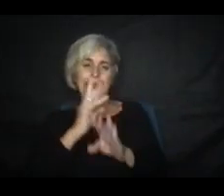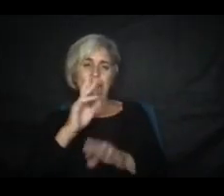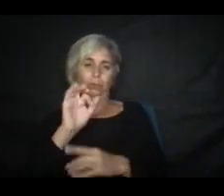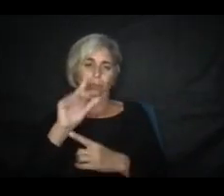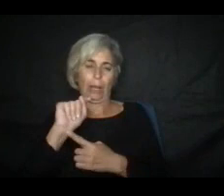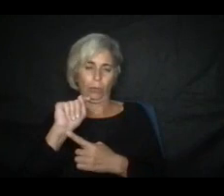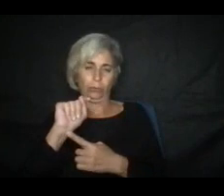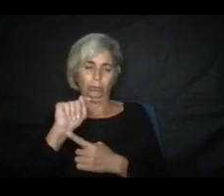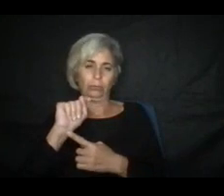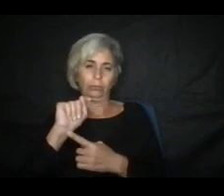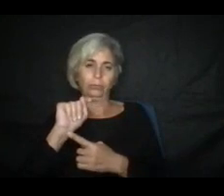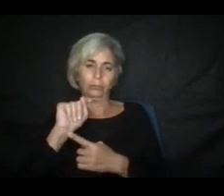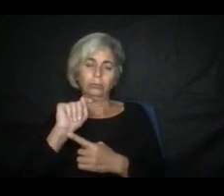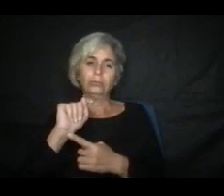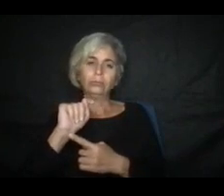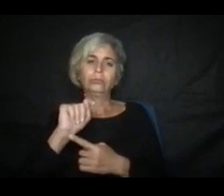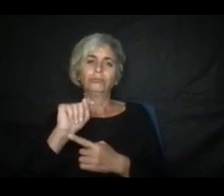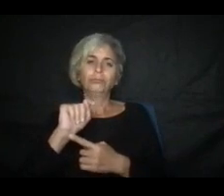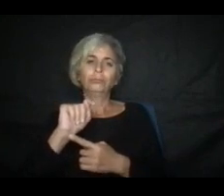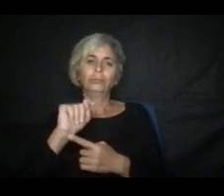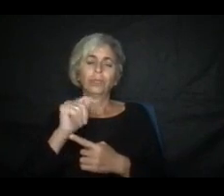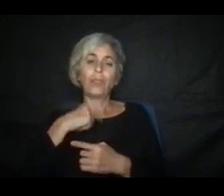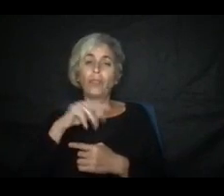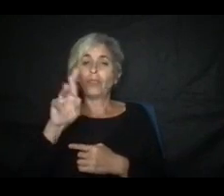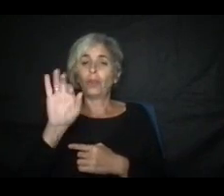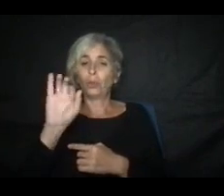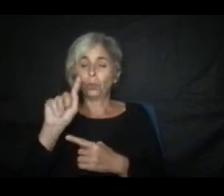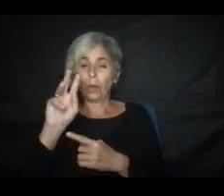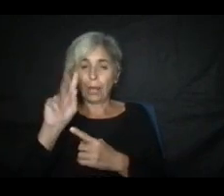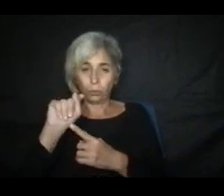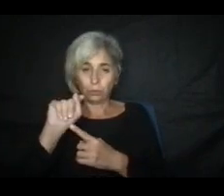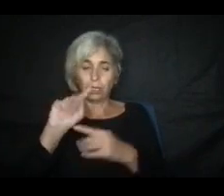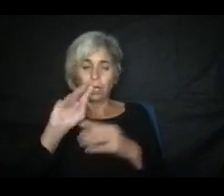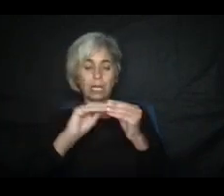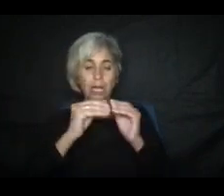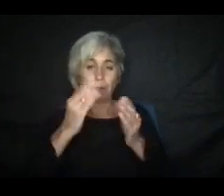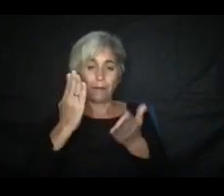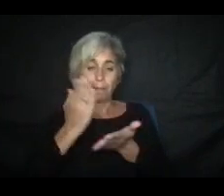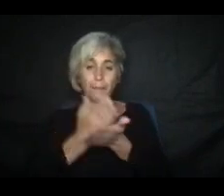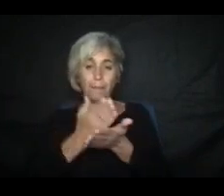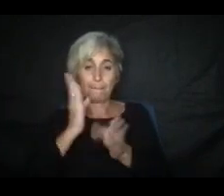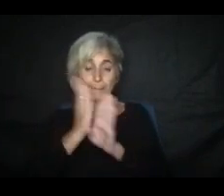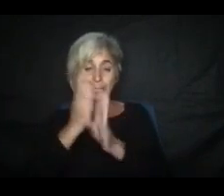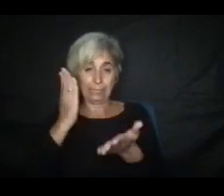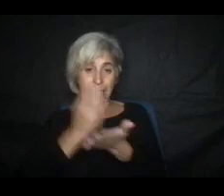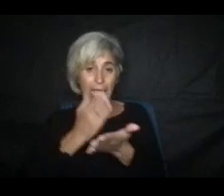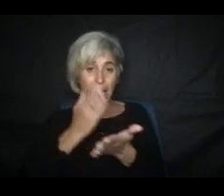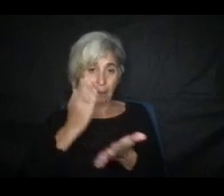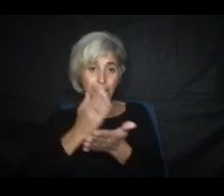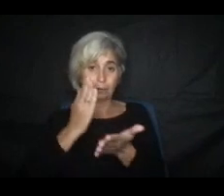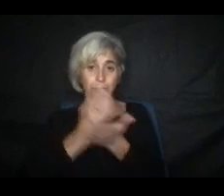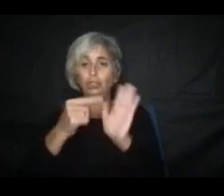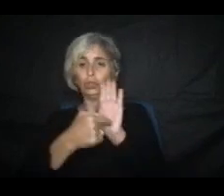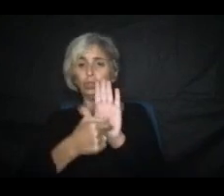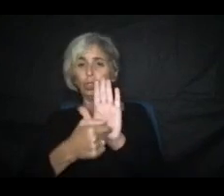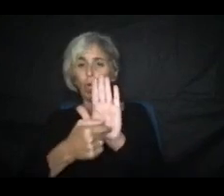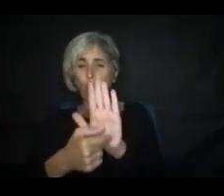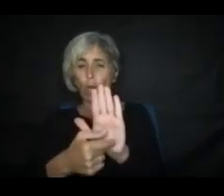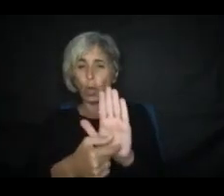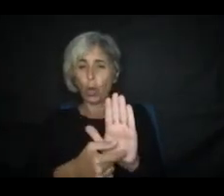well served when you look at the routes and number of bus stops. Every black dot on this map shows an actual bus